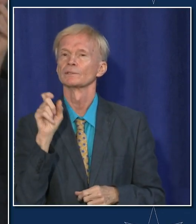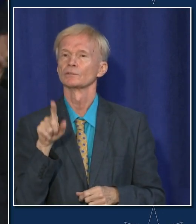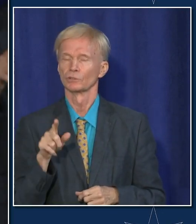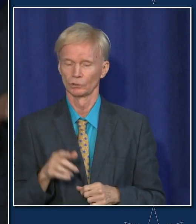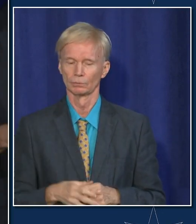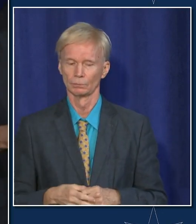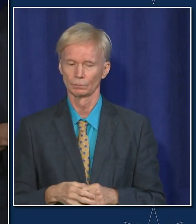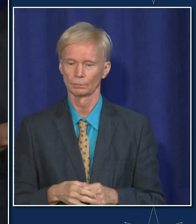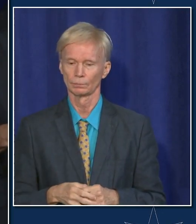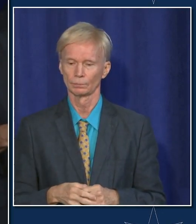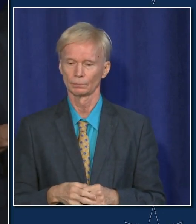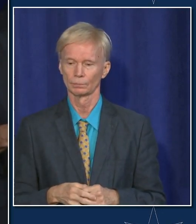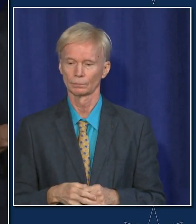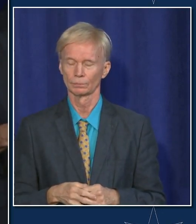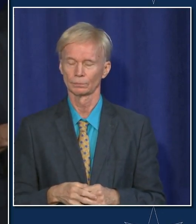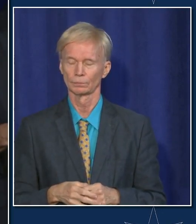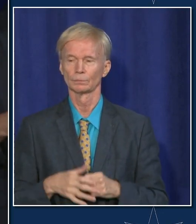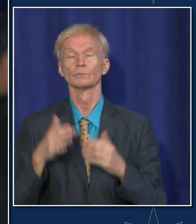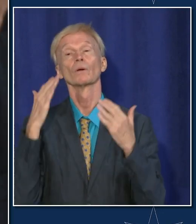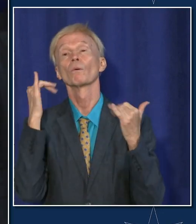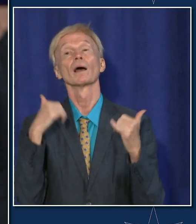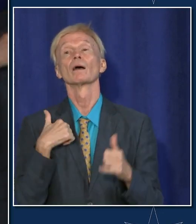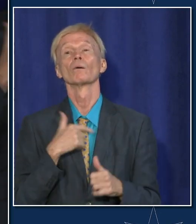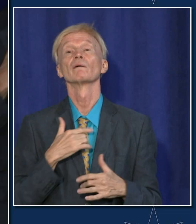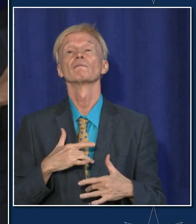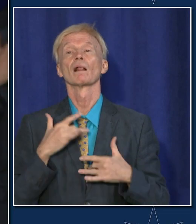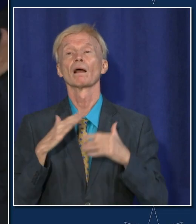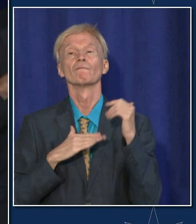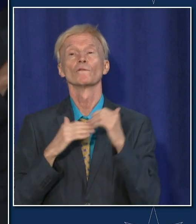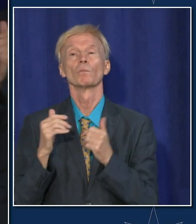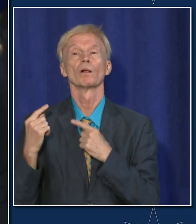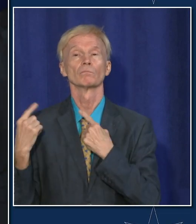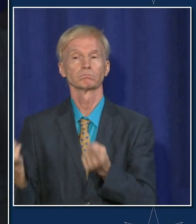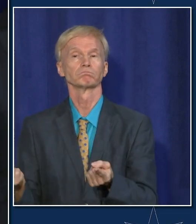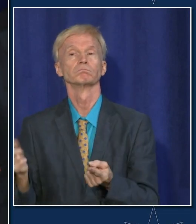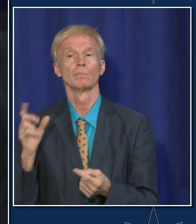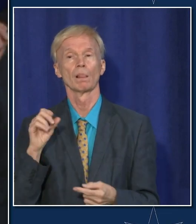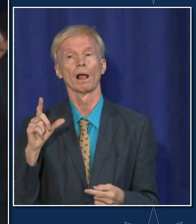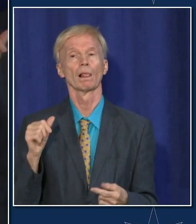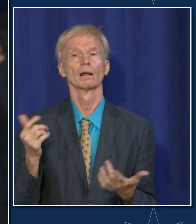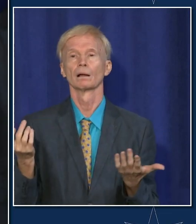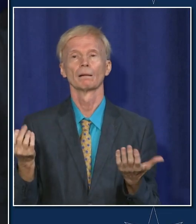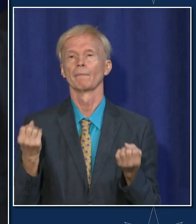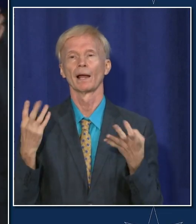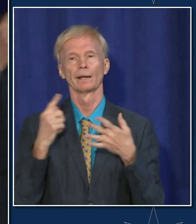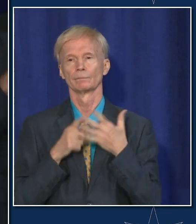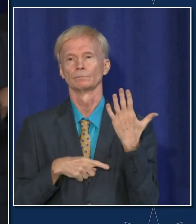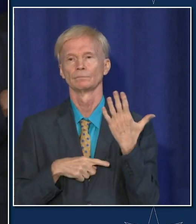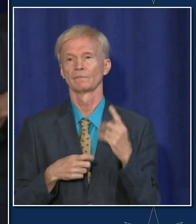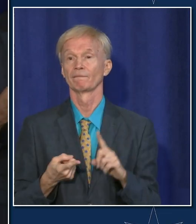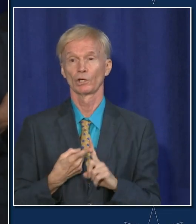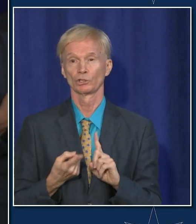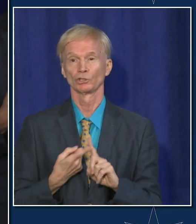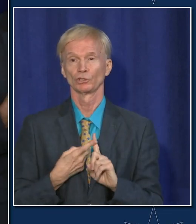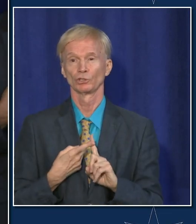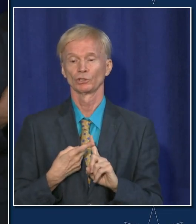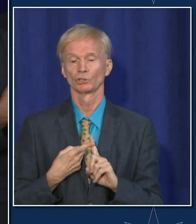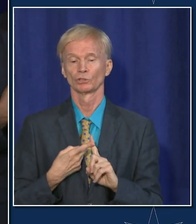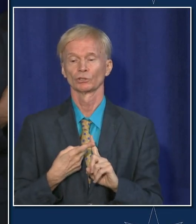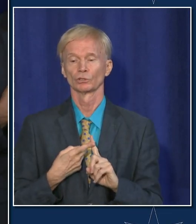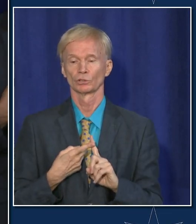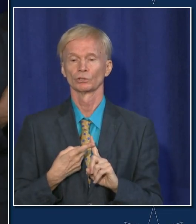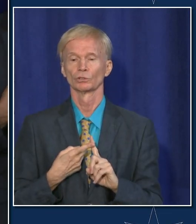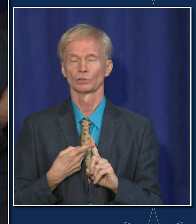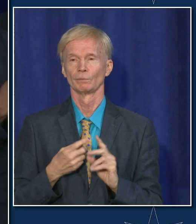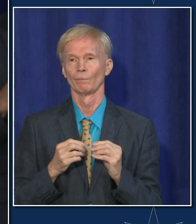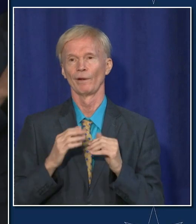reason why we felt comfortable moving ahead with Lollapalooza were for a number of things. First and foremost, that